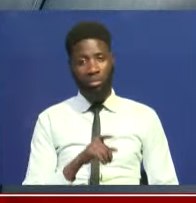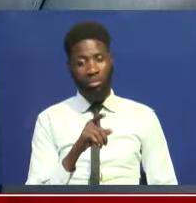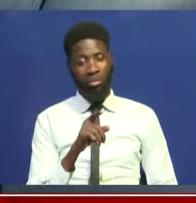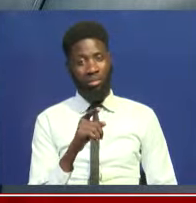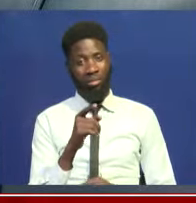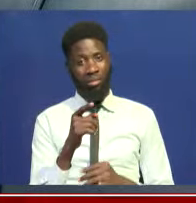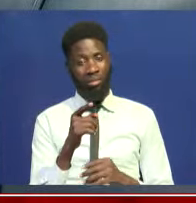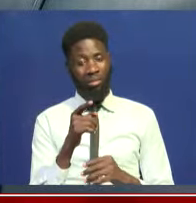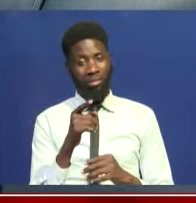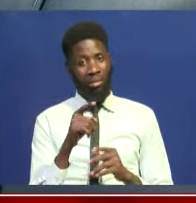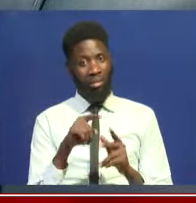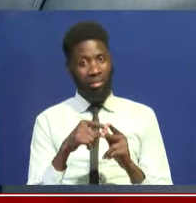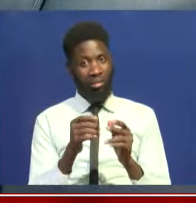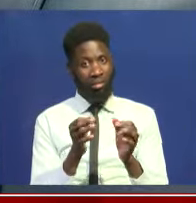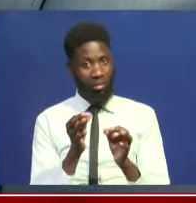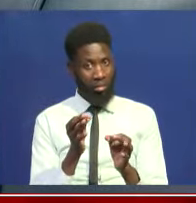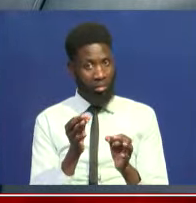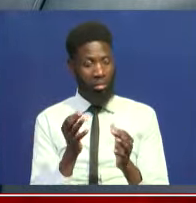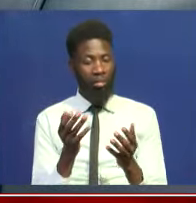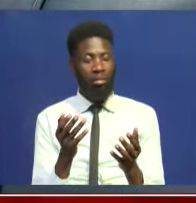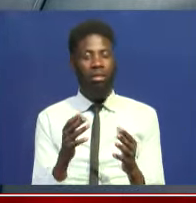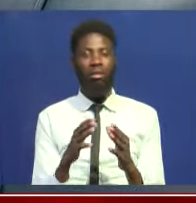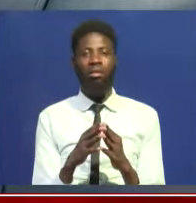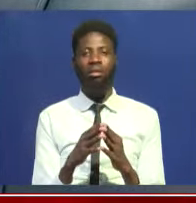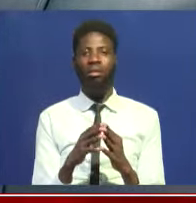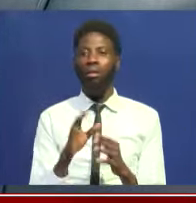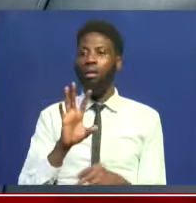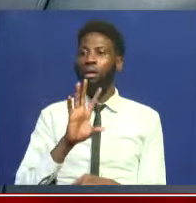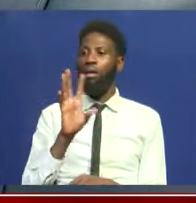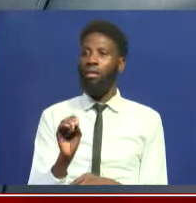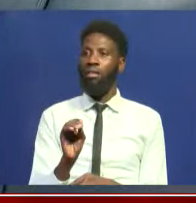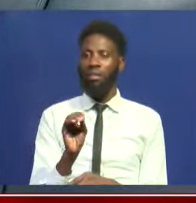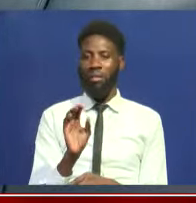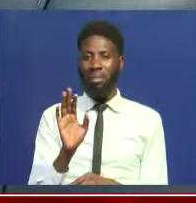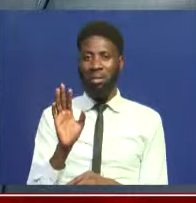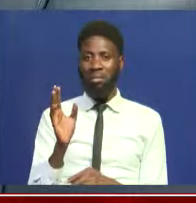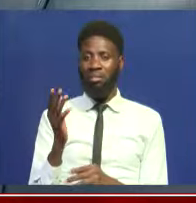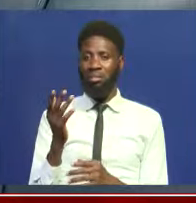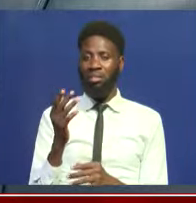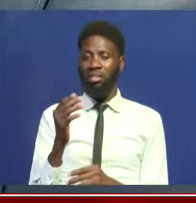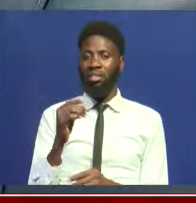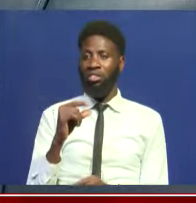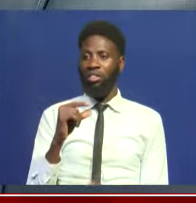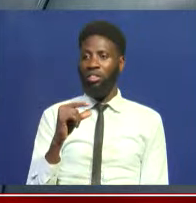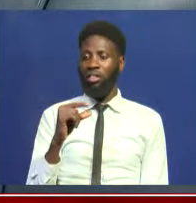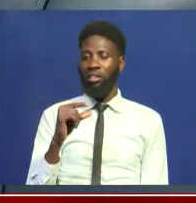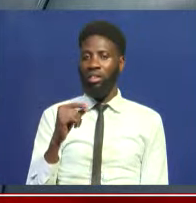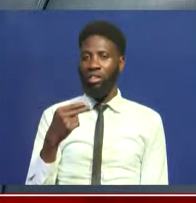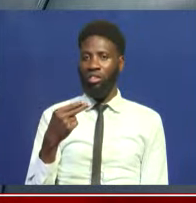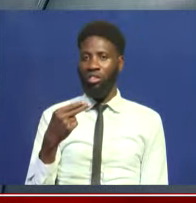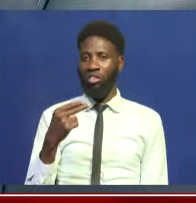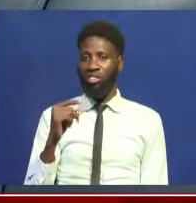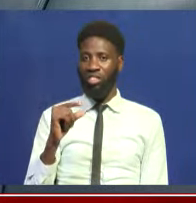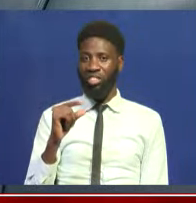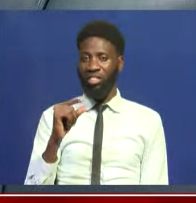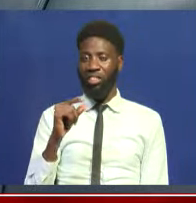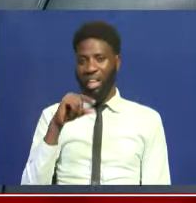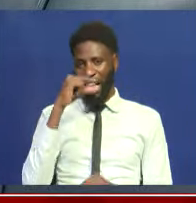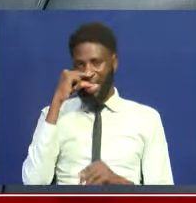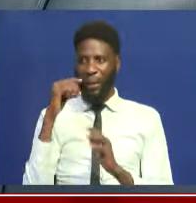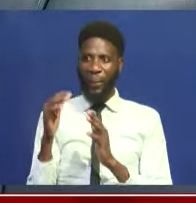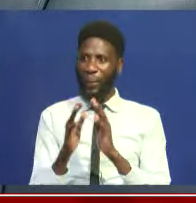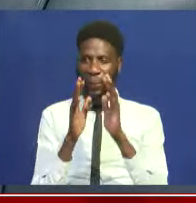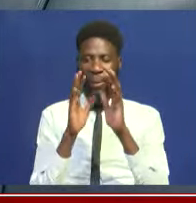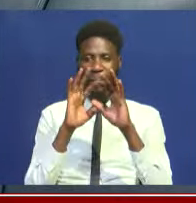your opening, Africa contributes a relatively minor amount of GHG emissions to the world, and yet it's